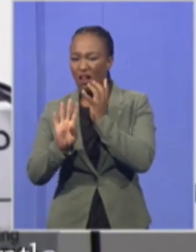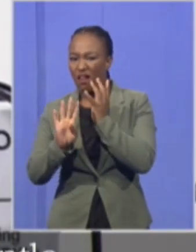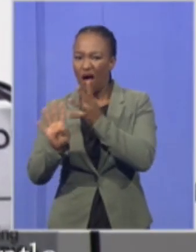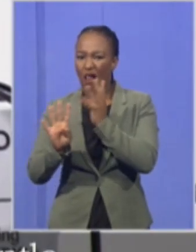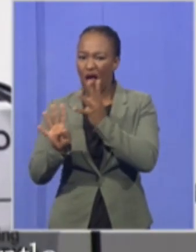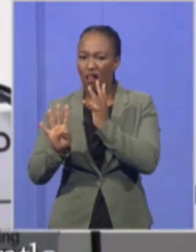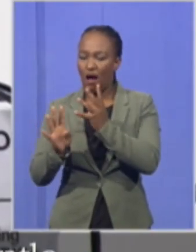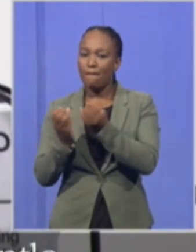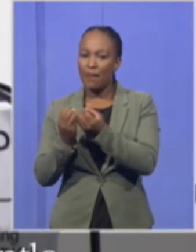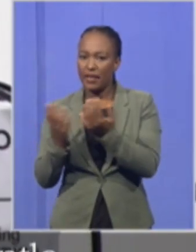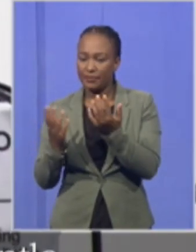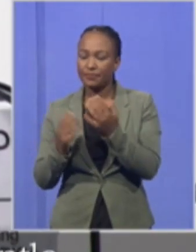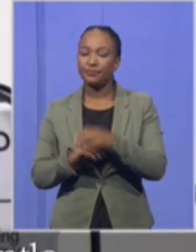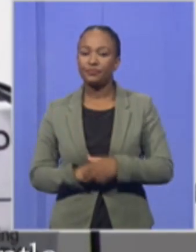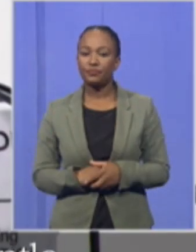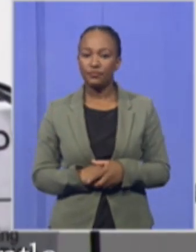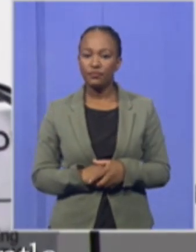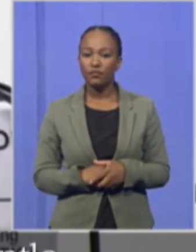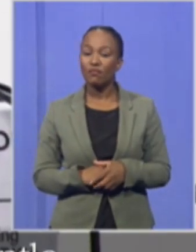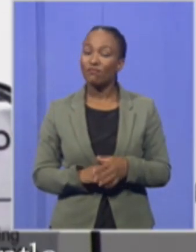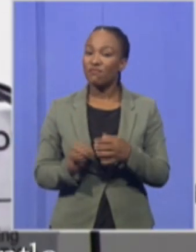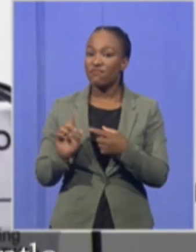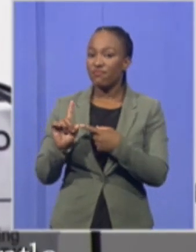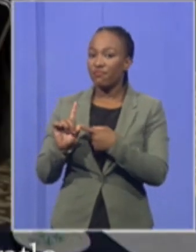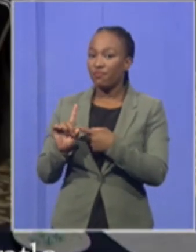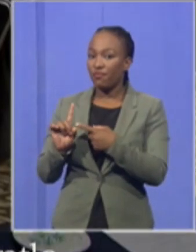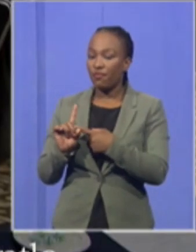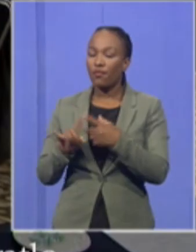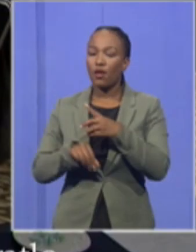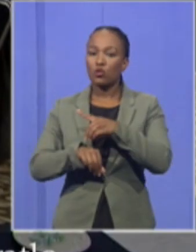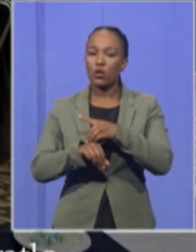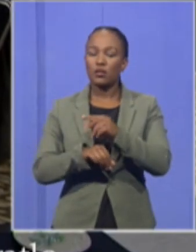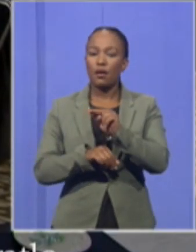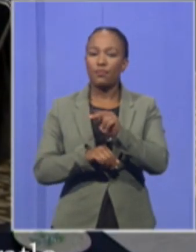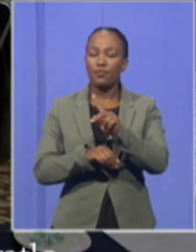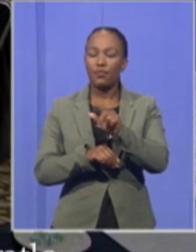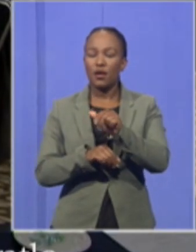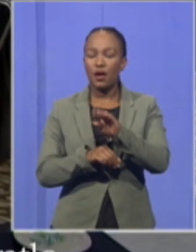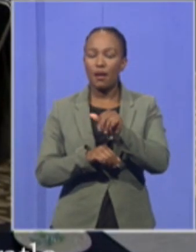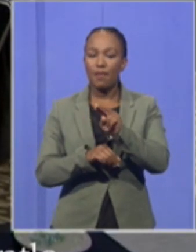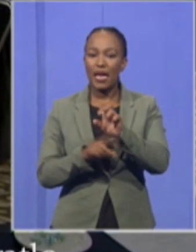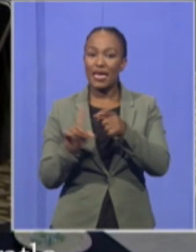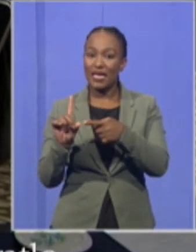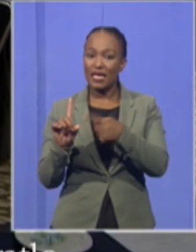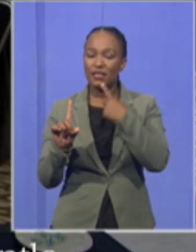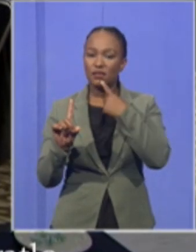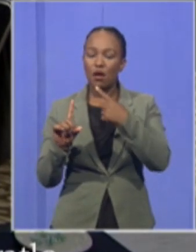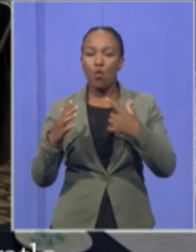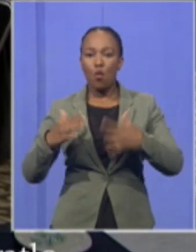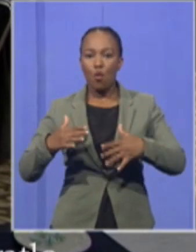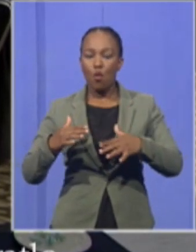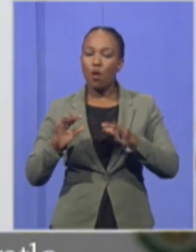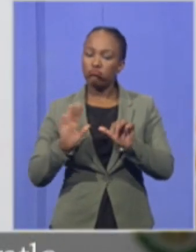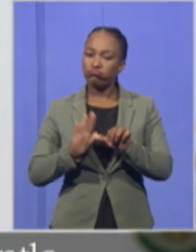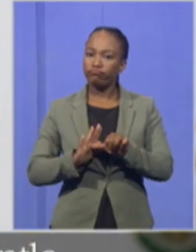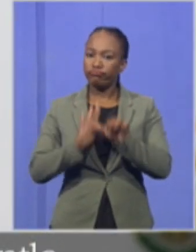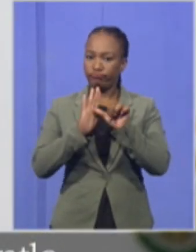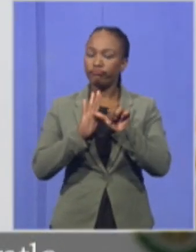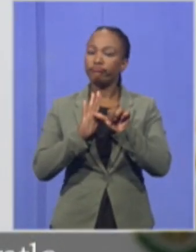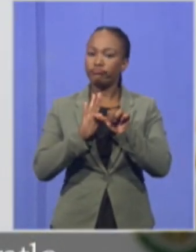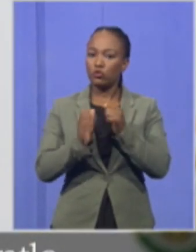Khabagare tona ya thuto e kgolwane ngaka Nobuhlengabane a re o tletse tsholofelo ya gore go tla tsewa dikgato tse di maleba go netefatsa